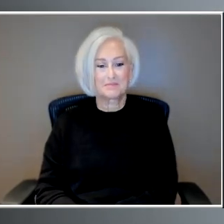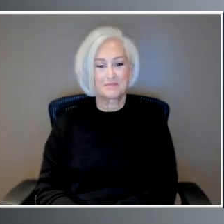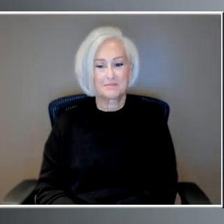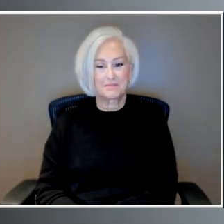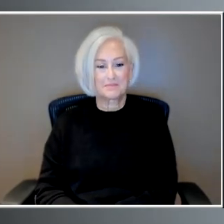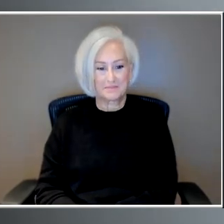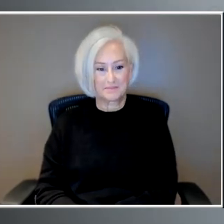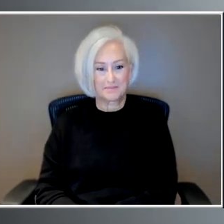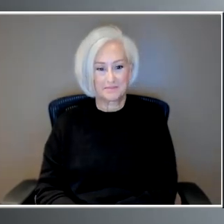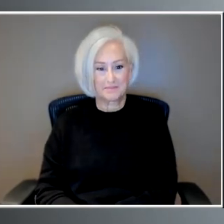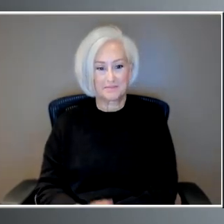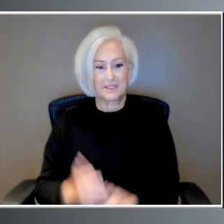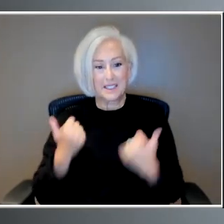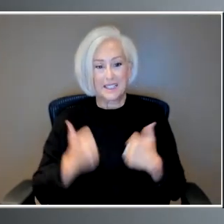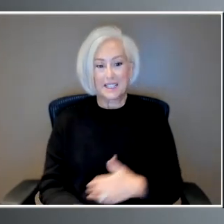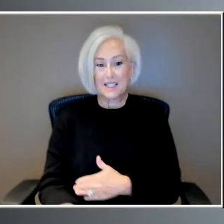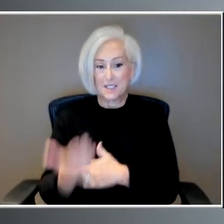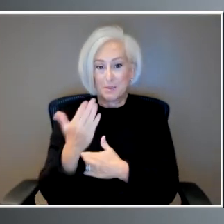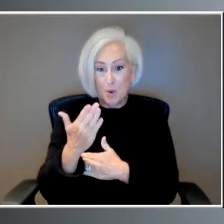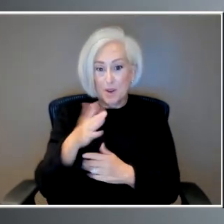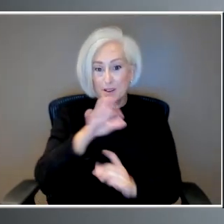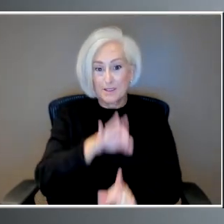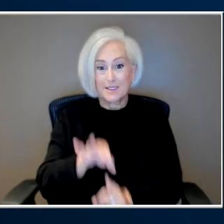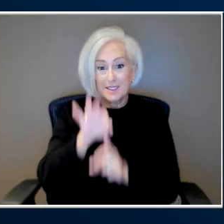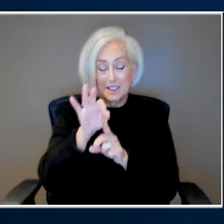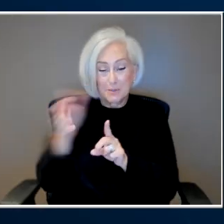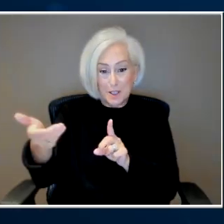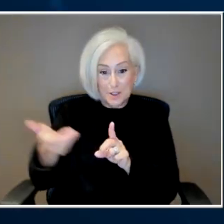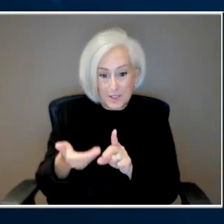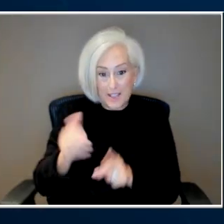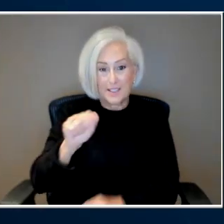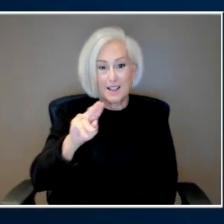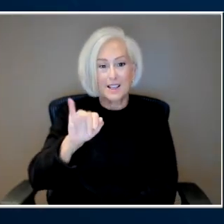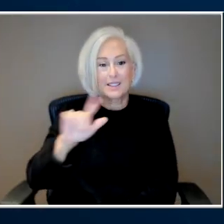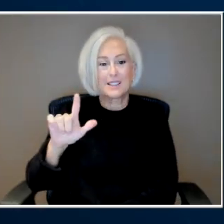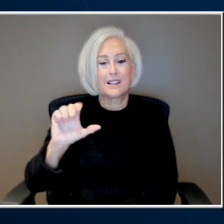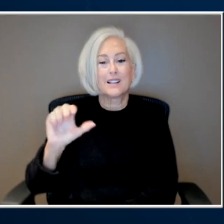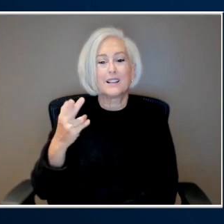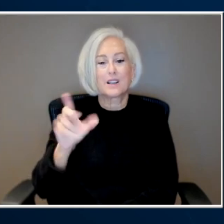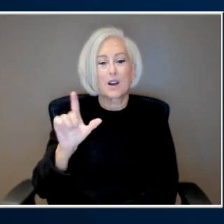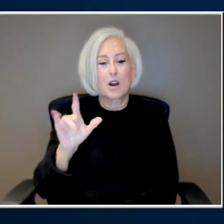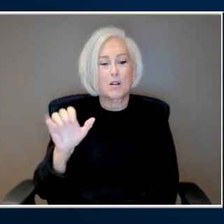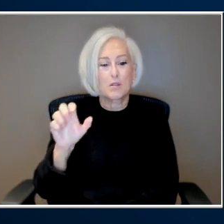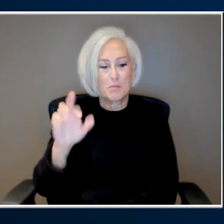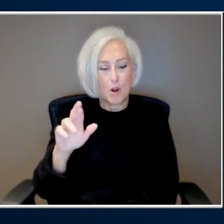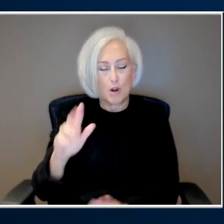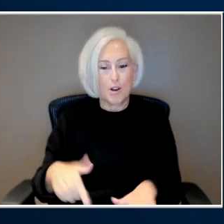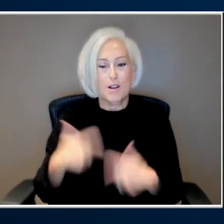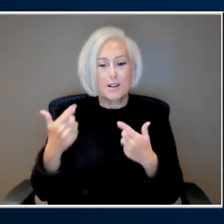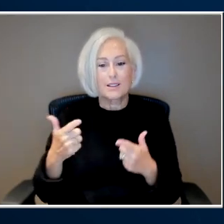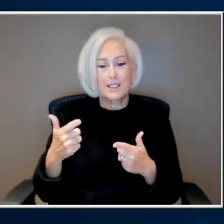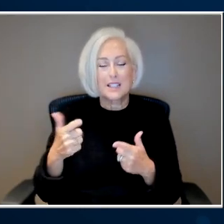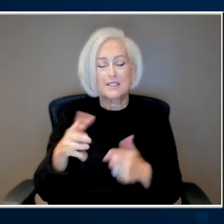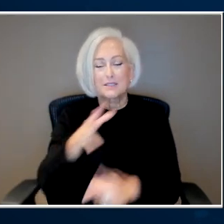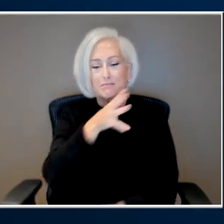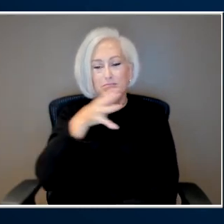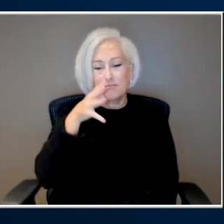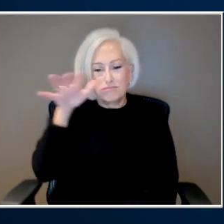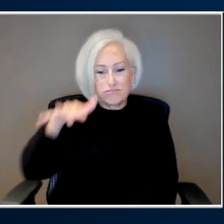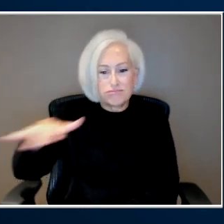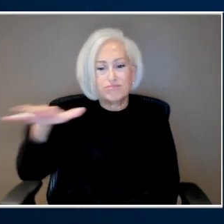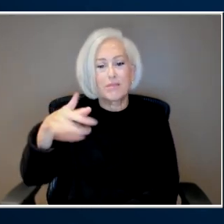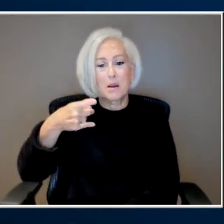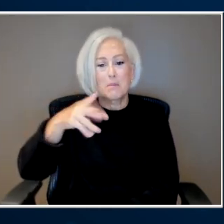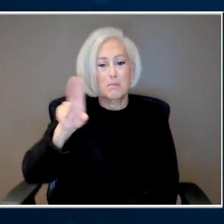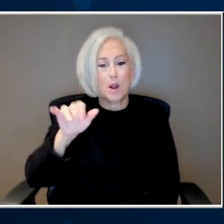This morning we have a really special guest. Anil Garmarkar lives in rural Kansas around Parsons. He is a father of 9 and